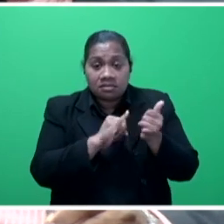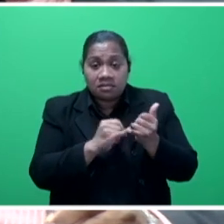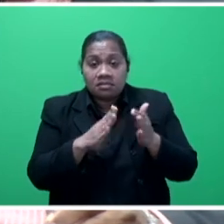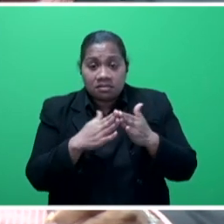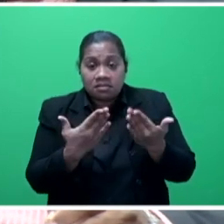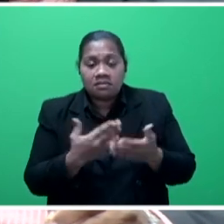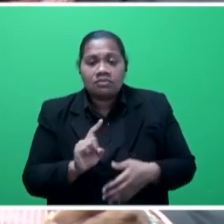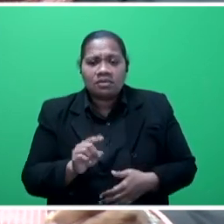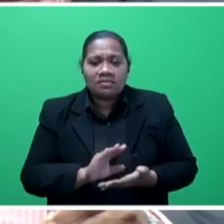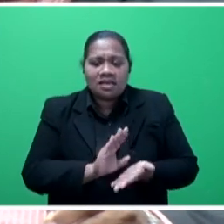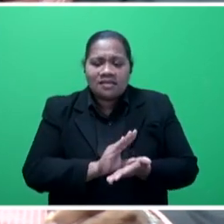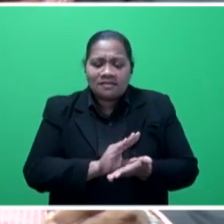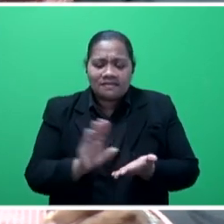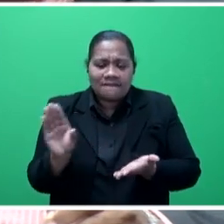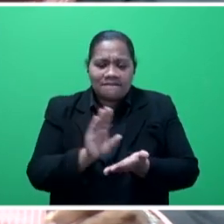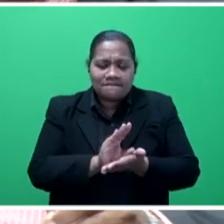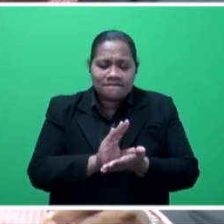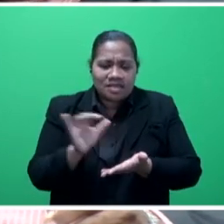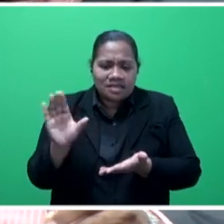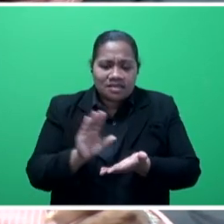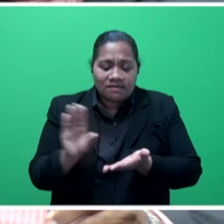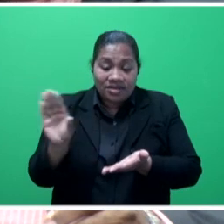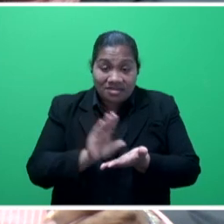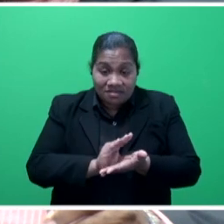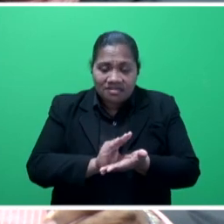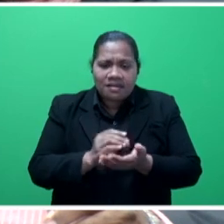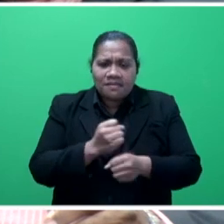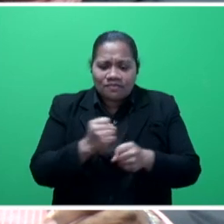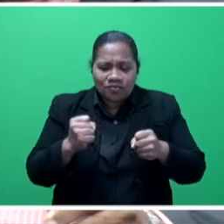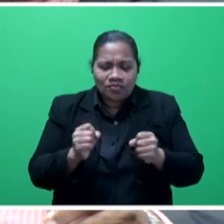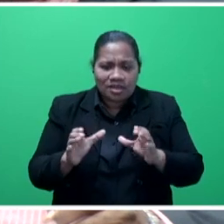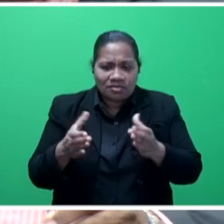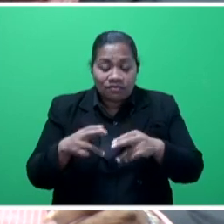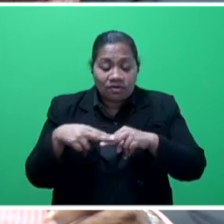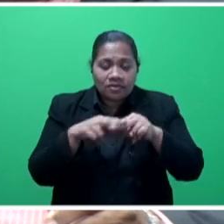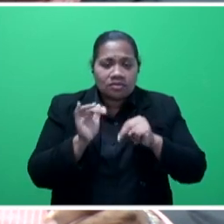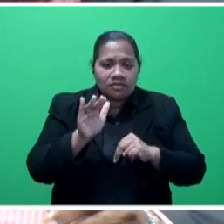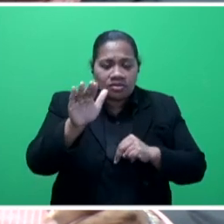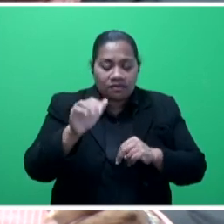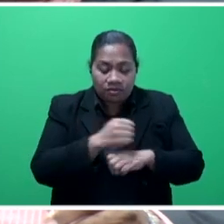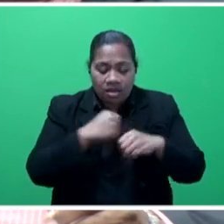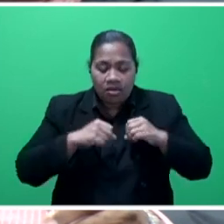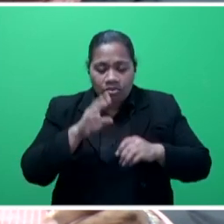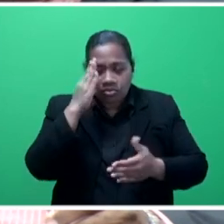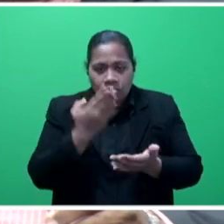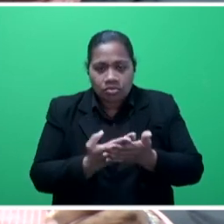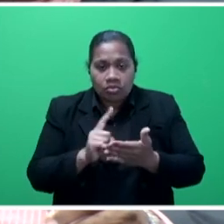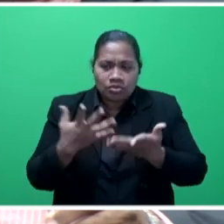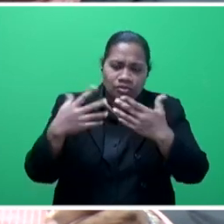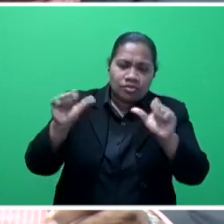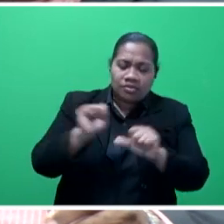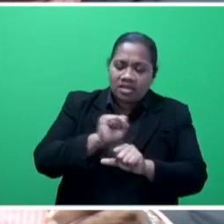funding, investment, and empowerment agency for Fiji's future, enabling our students to accomplish their